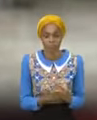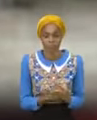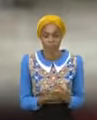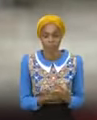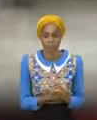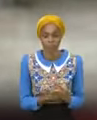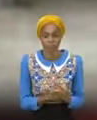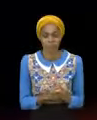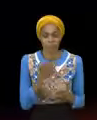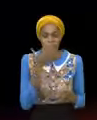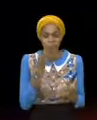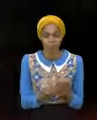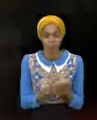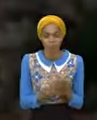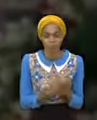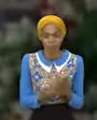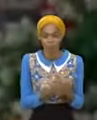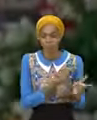Praise the Lord.